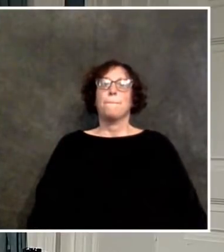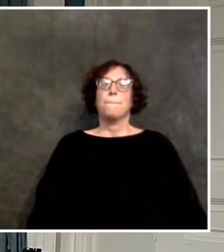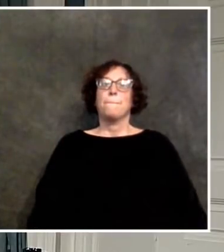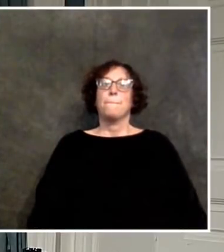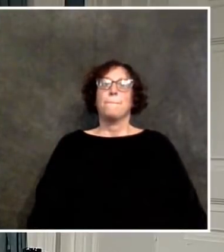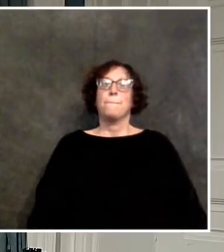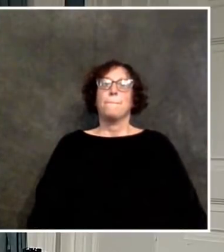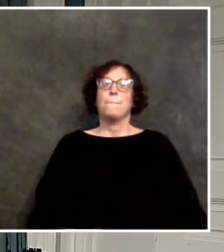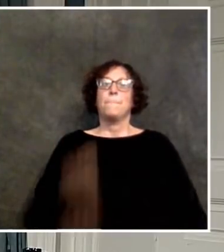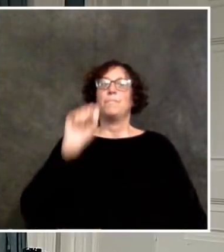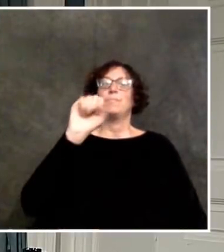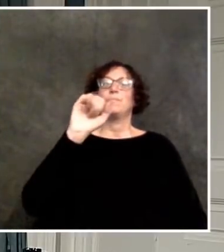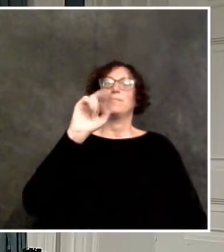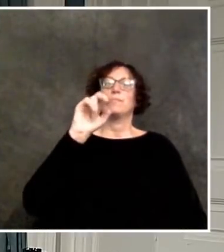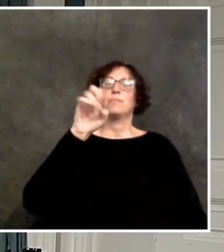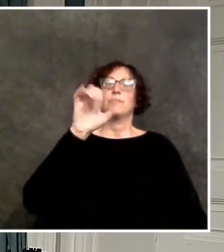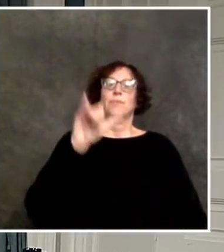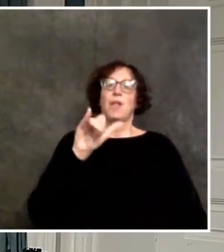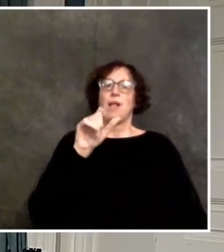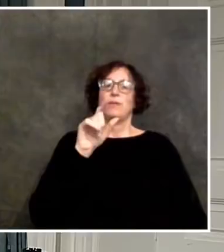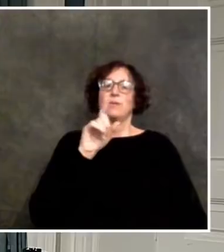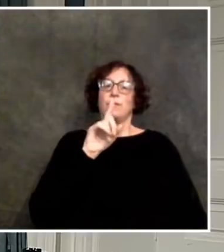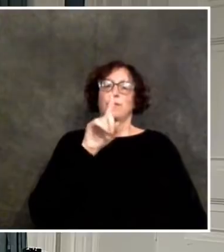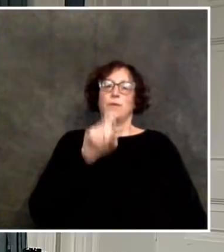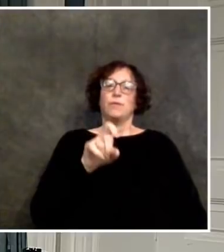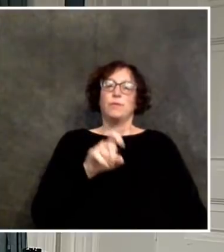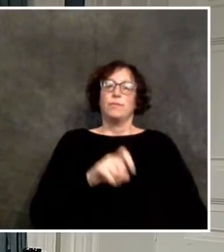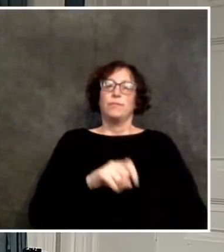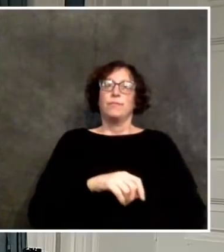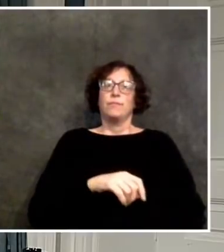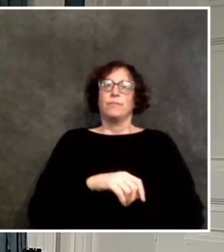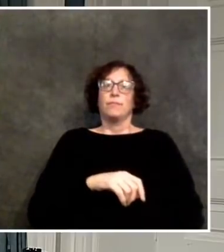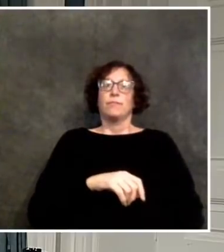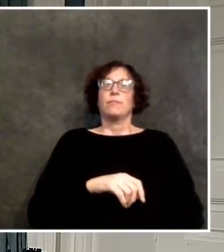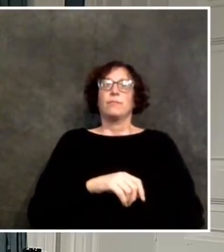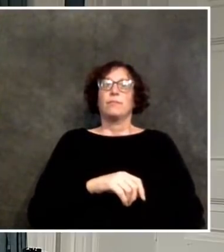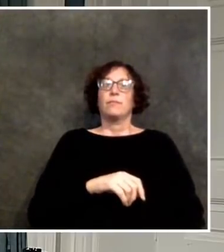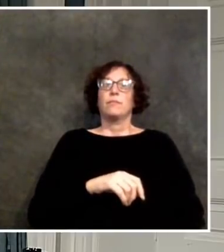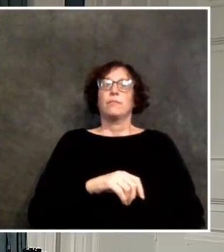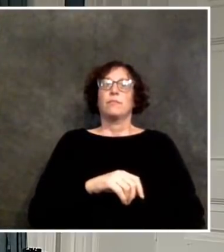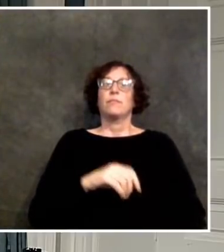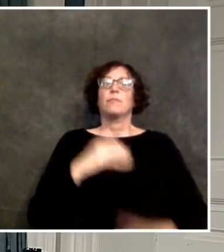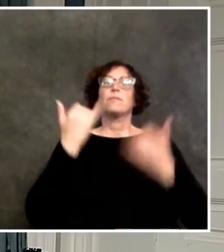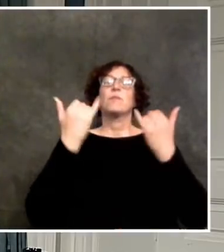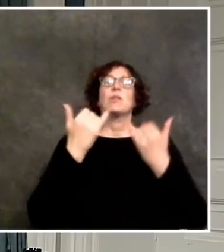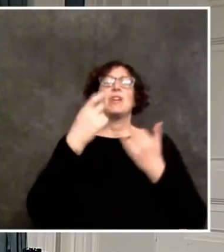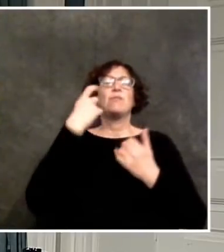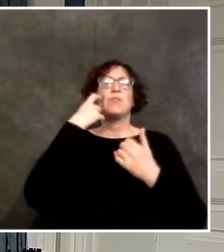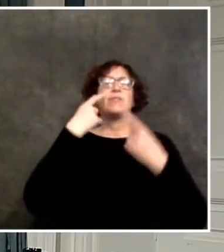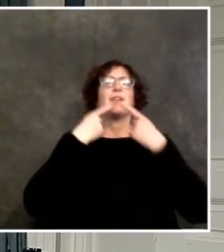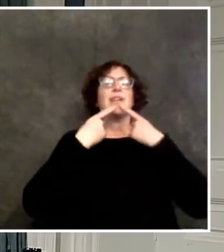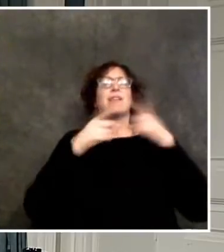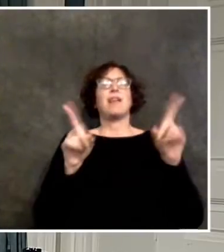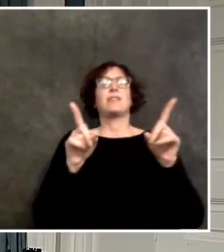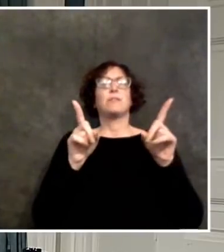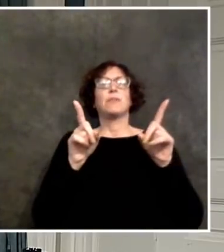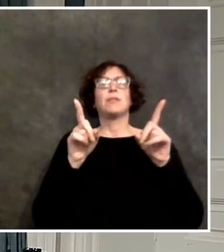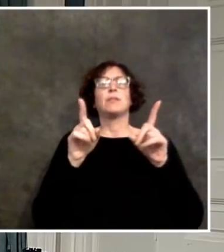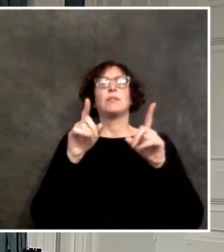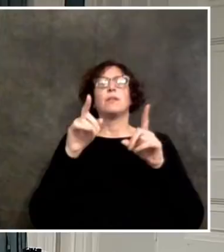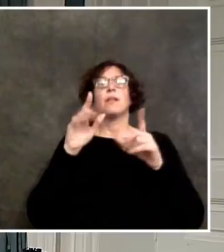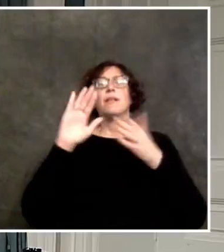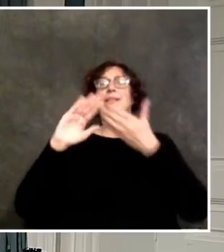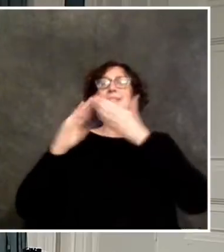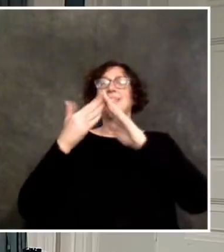me? Yes, Sydney. Hey, so today you made the announcement that the city's public hospitals are going to be getting 3,000 ICU beds by